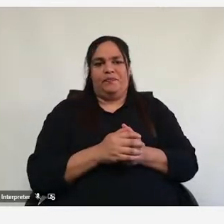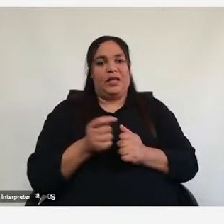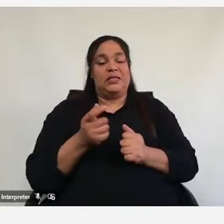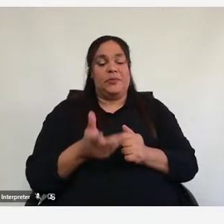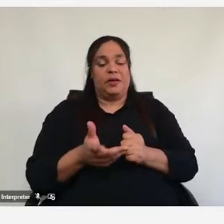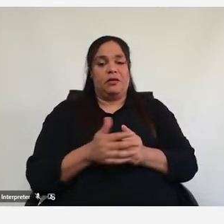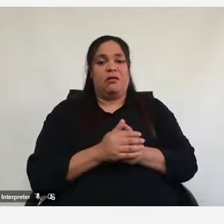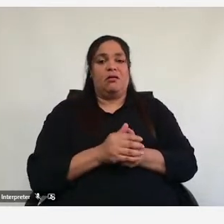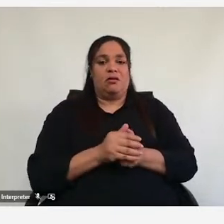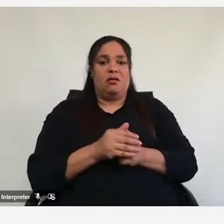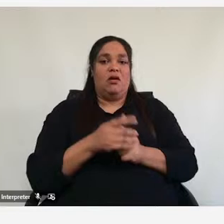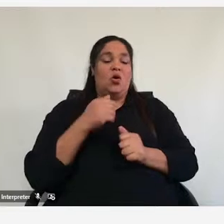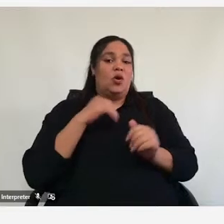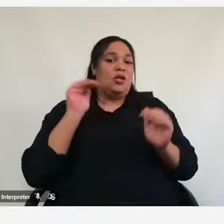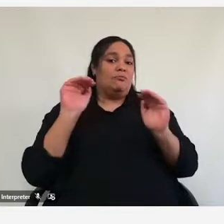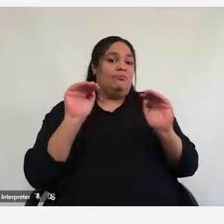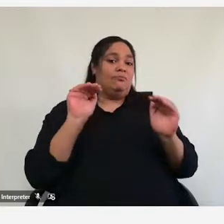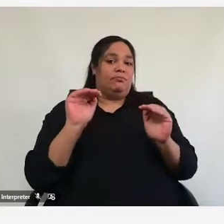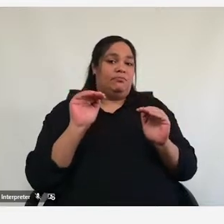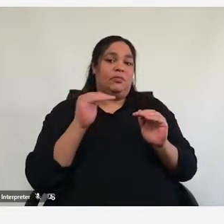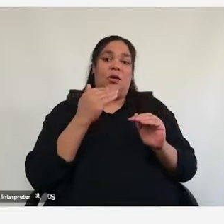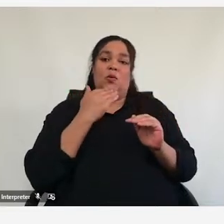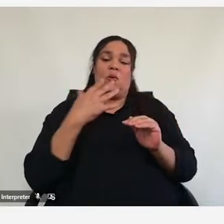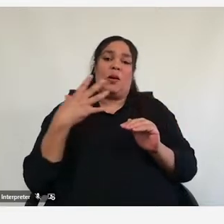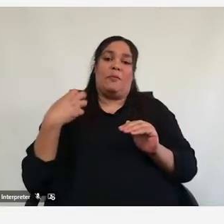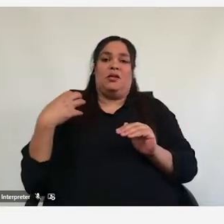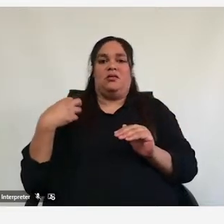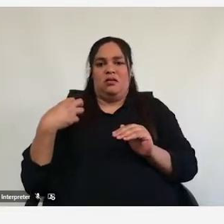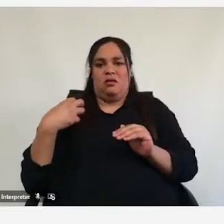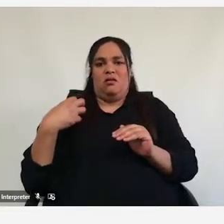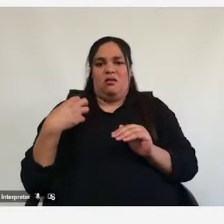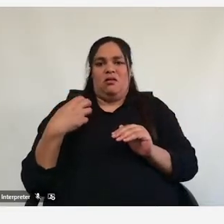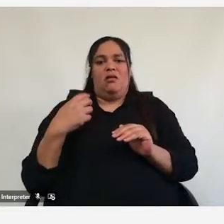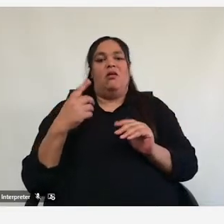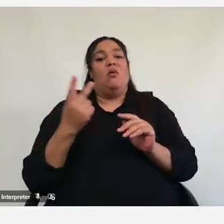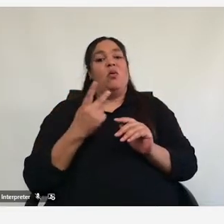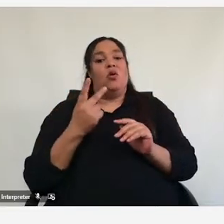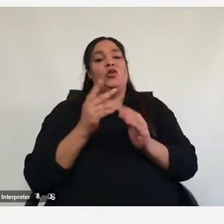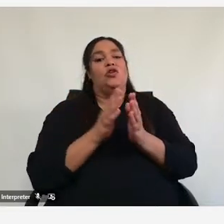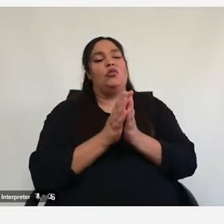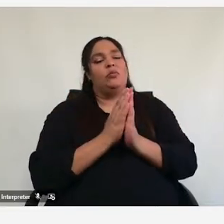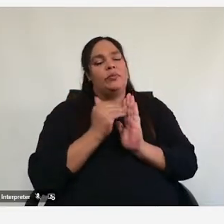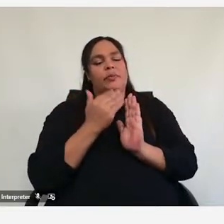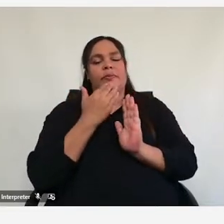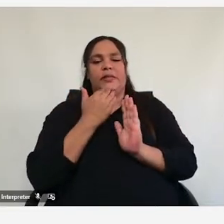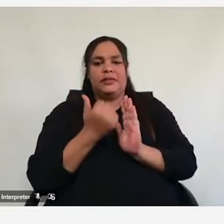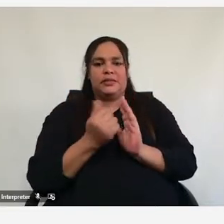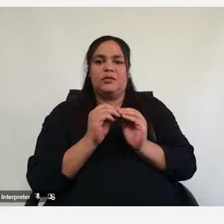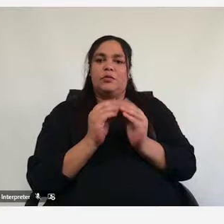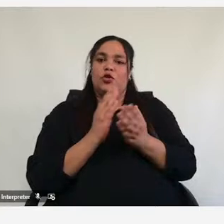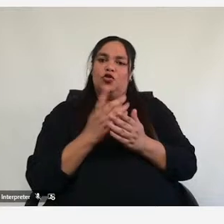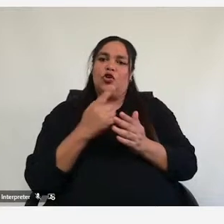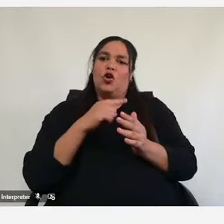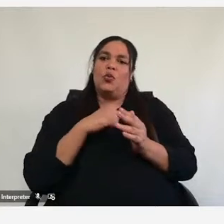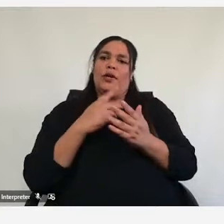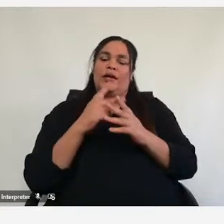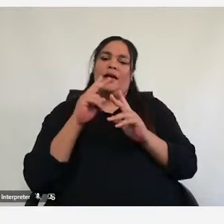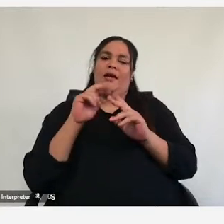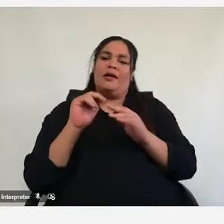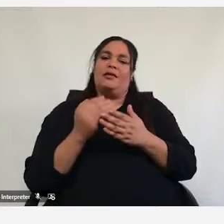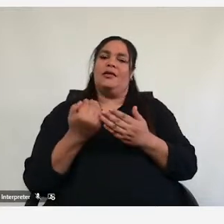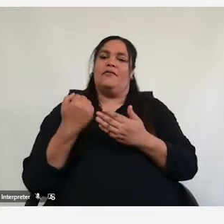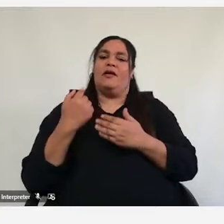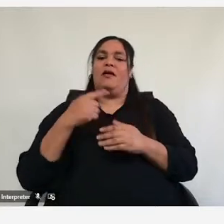Speaker, we call on the Minister to also please make sure that we can revive